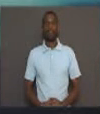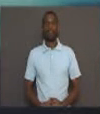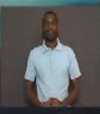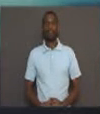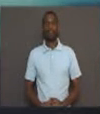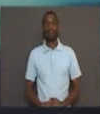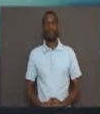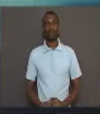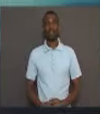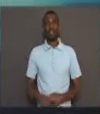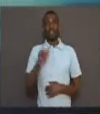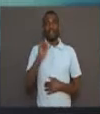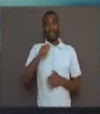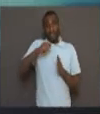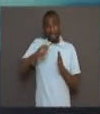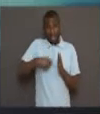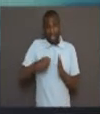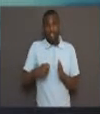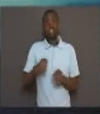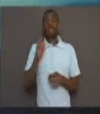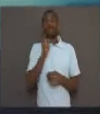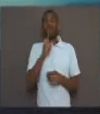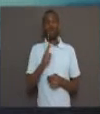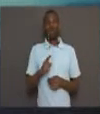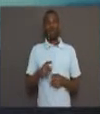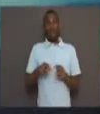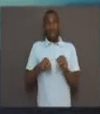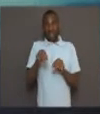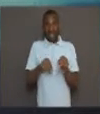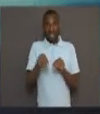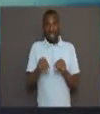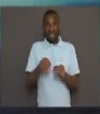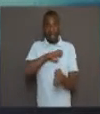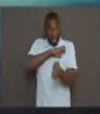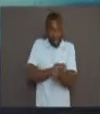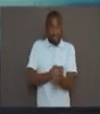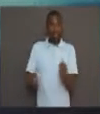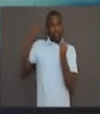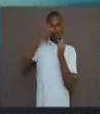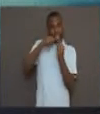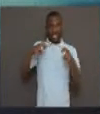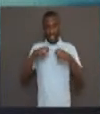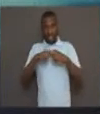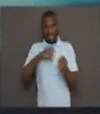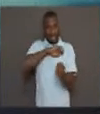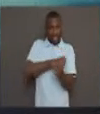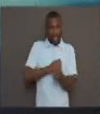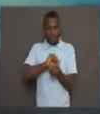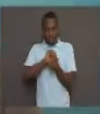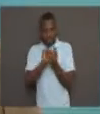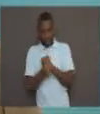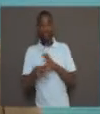An electric generator converts mechanical energy to electrical